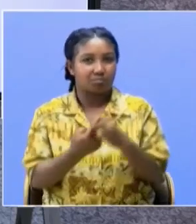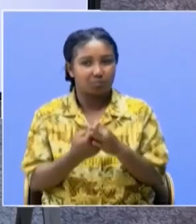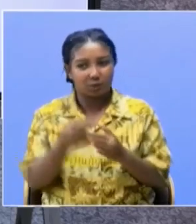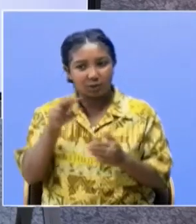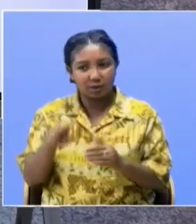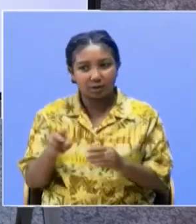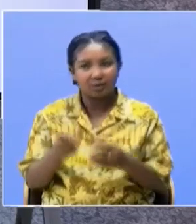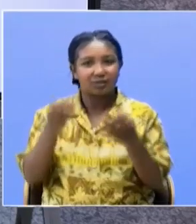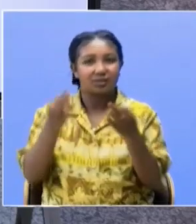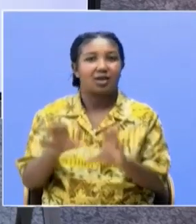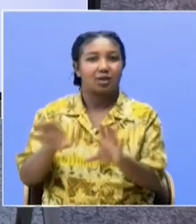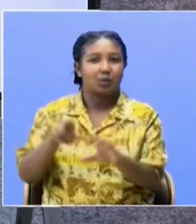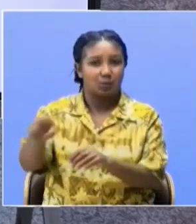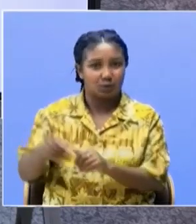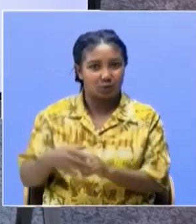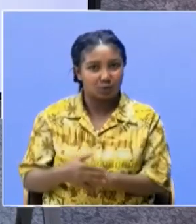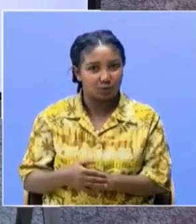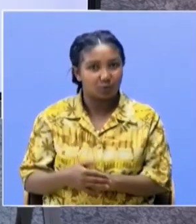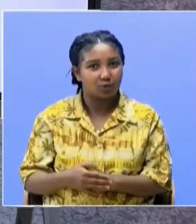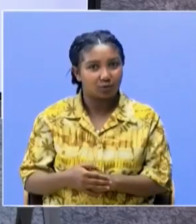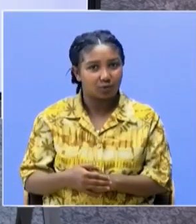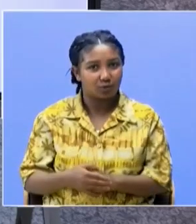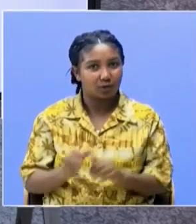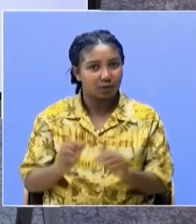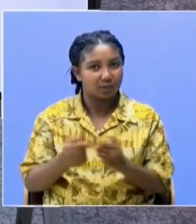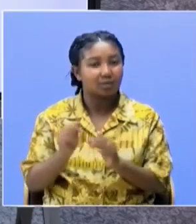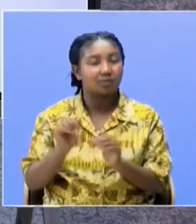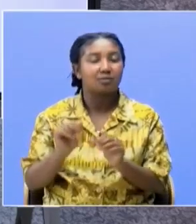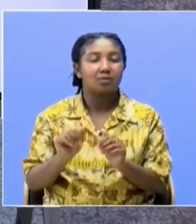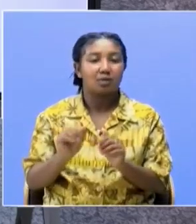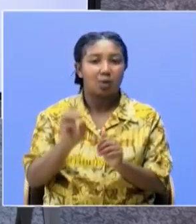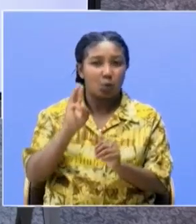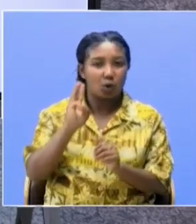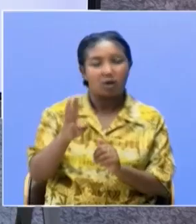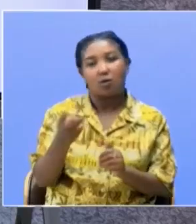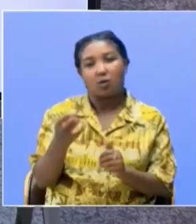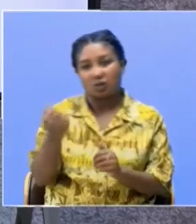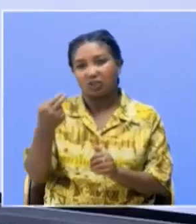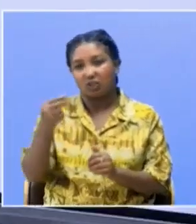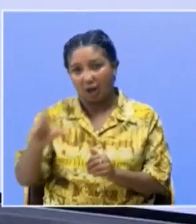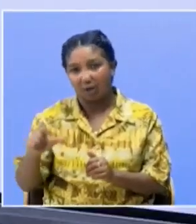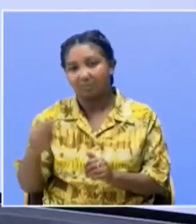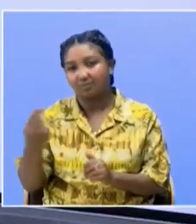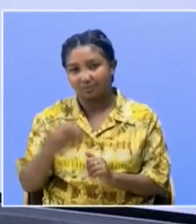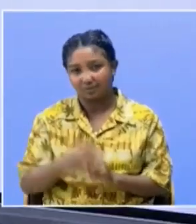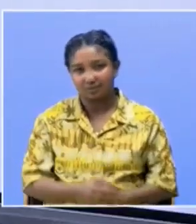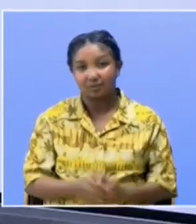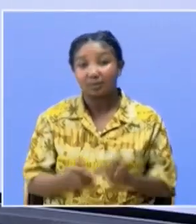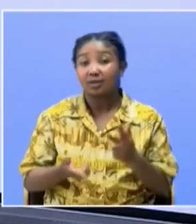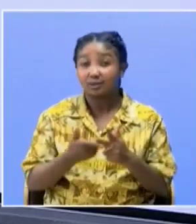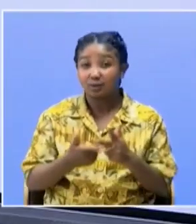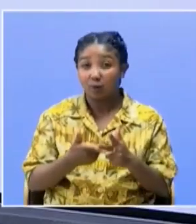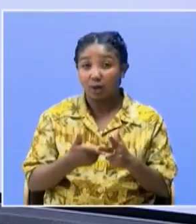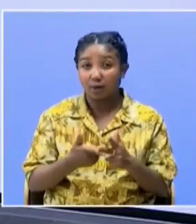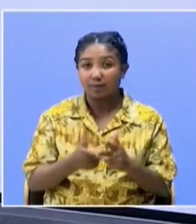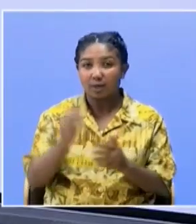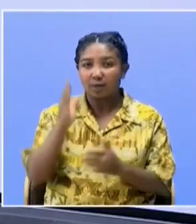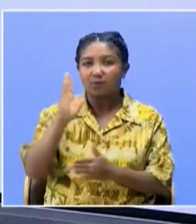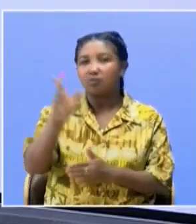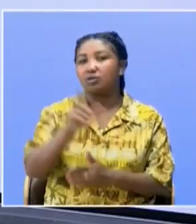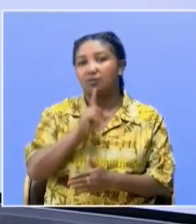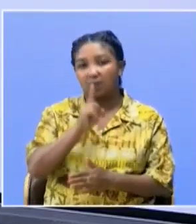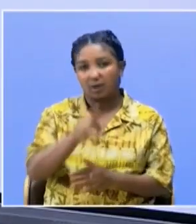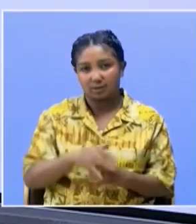you decide to do another thing. That is how we use will in the case of making decisions. And the third one is future